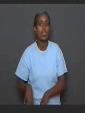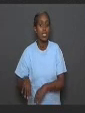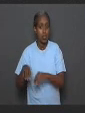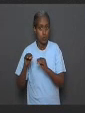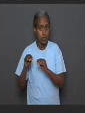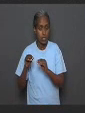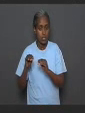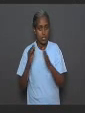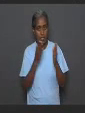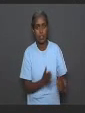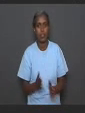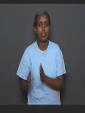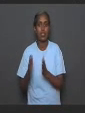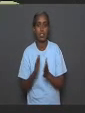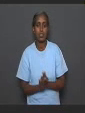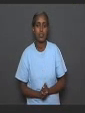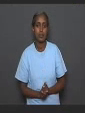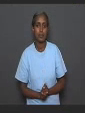Students, let's get ready.